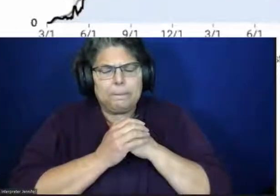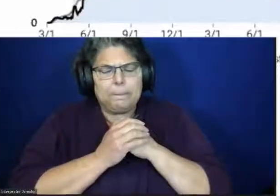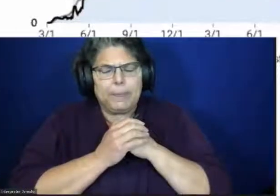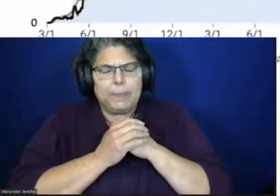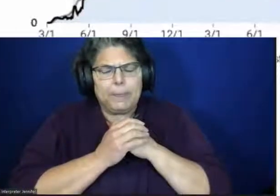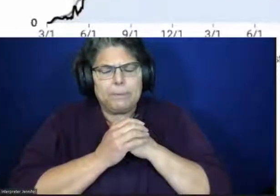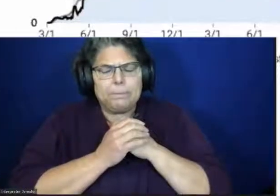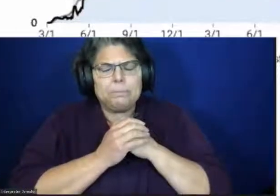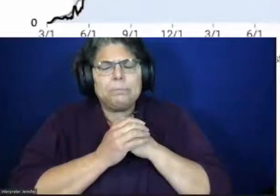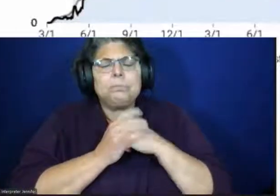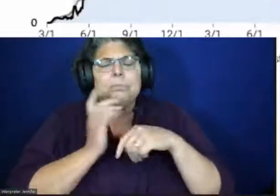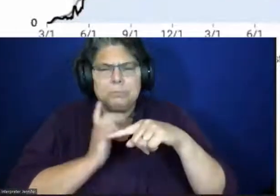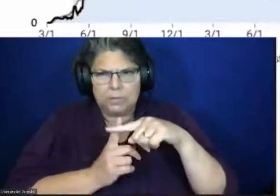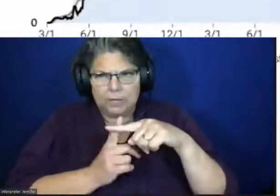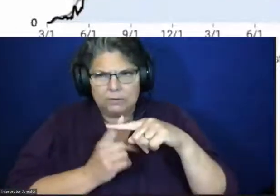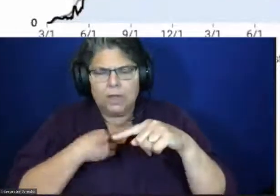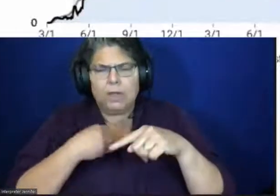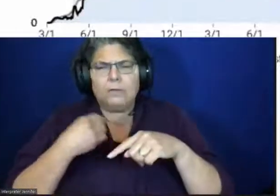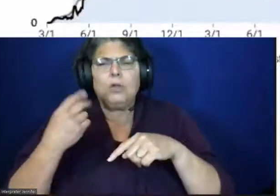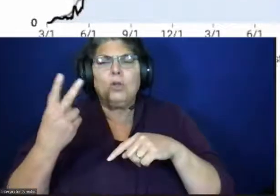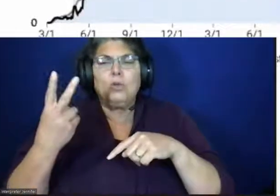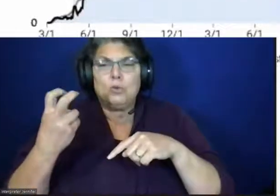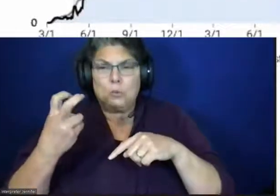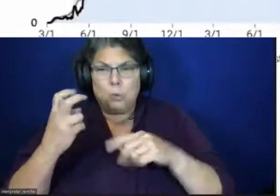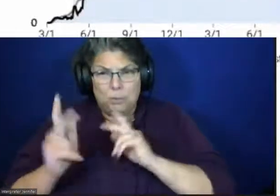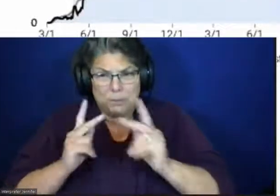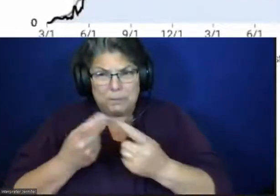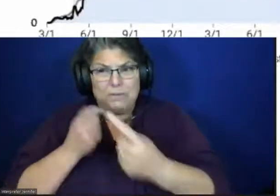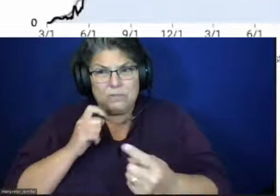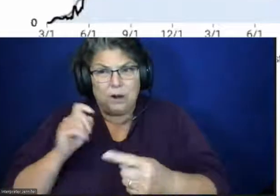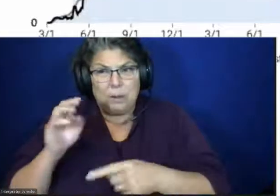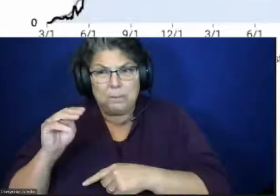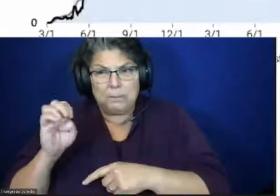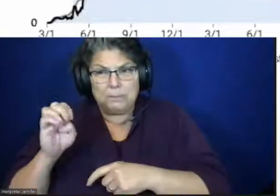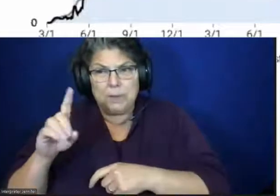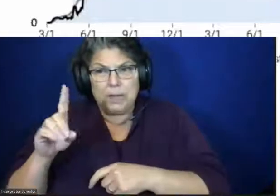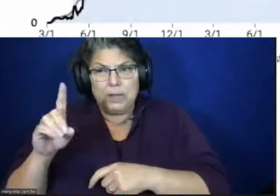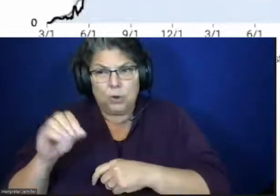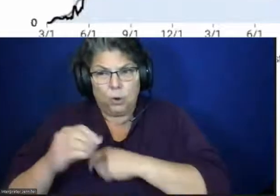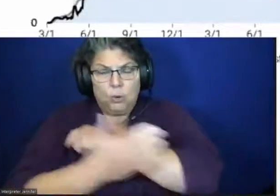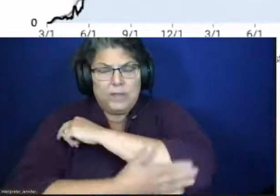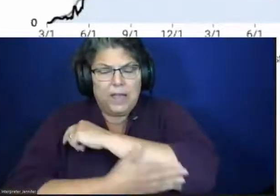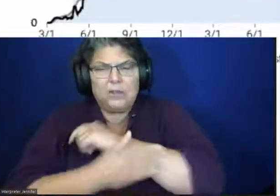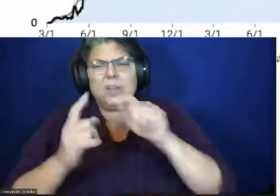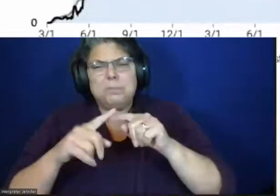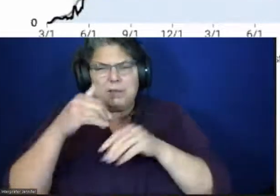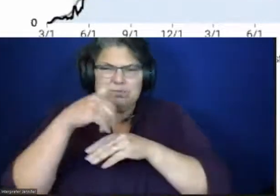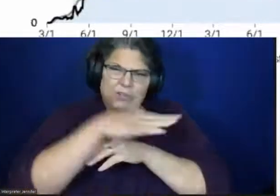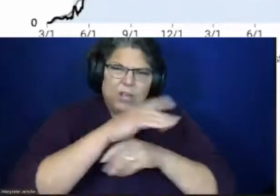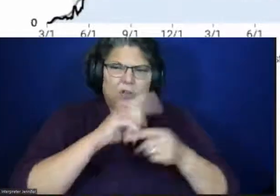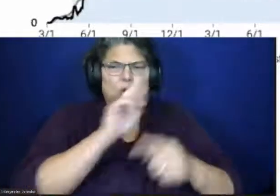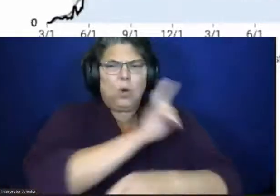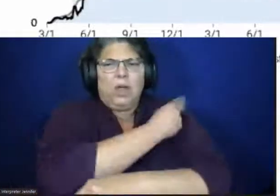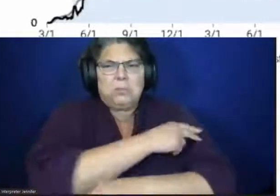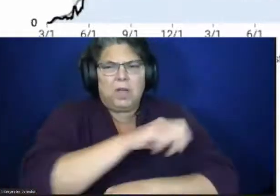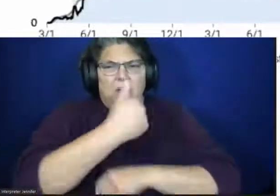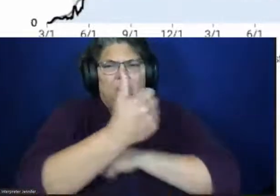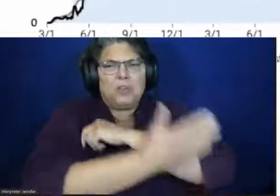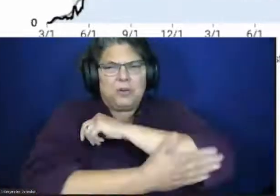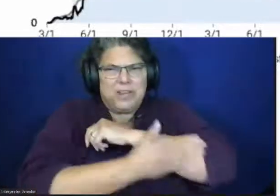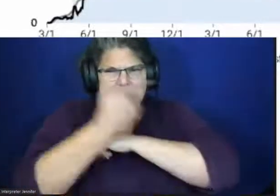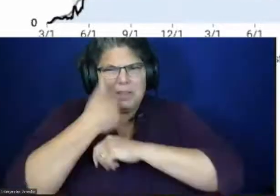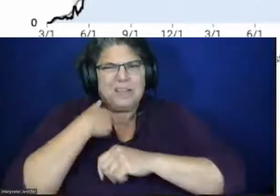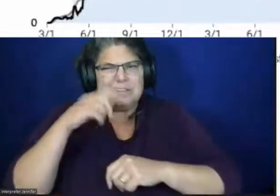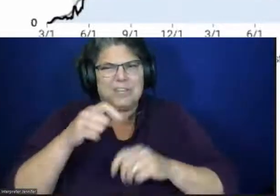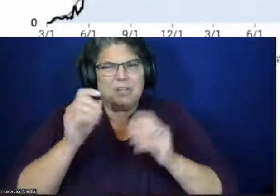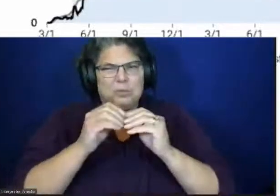And additionally, there are 2 Mendocino County residents who are being hospitalized out of county because they require a higher level